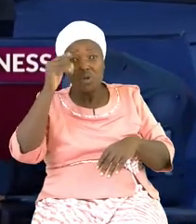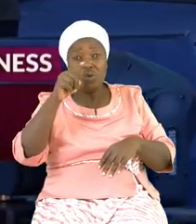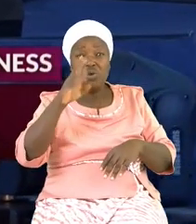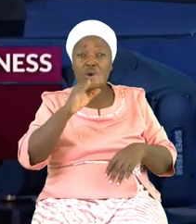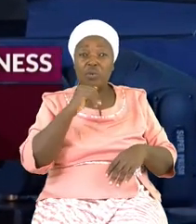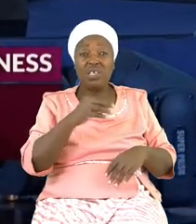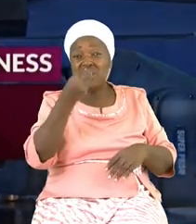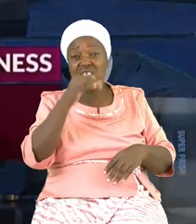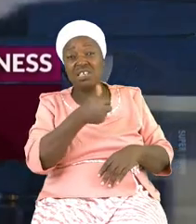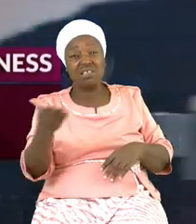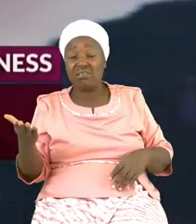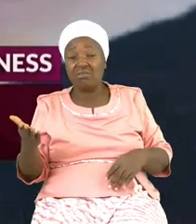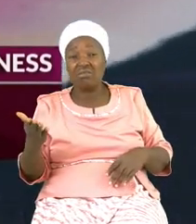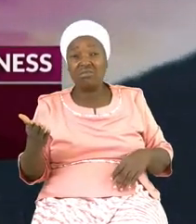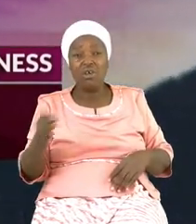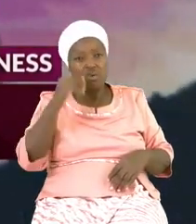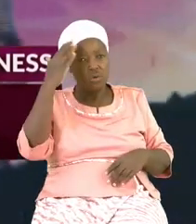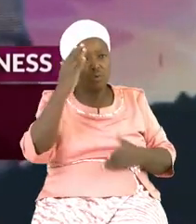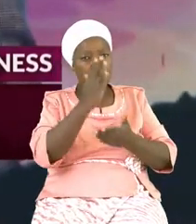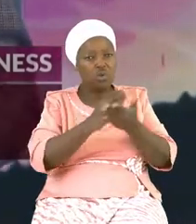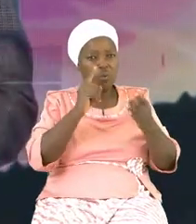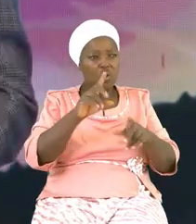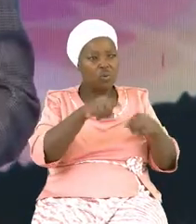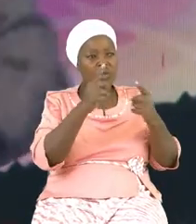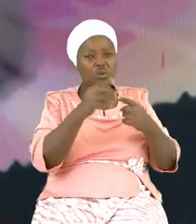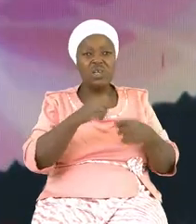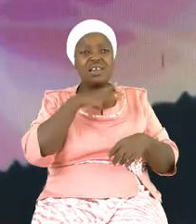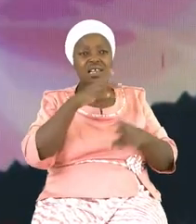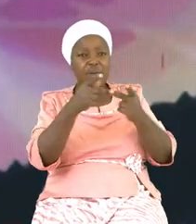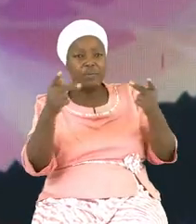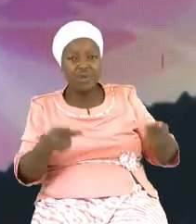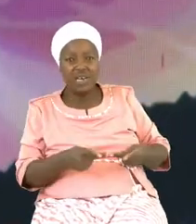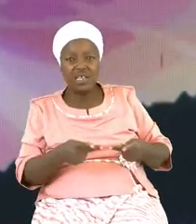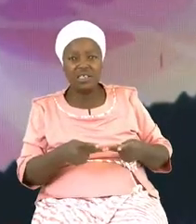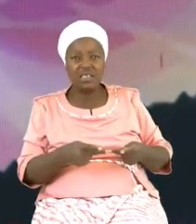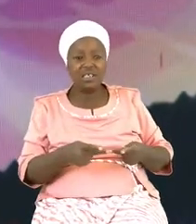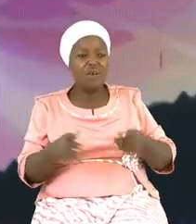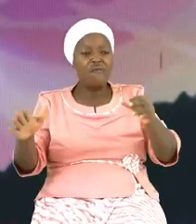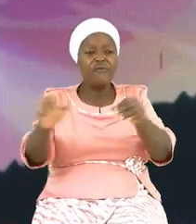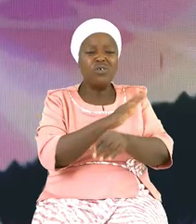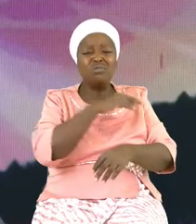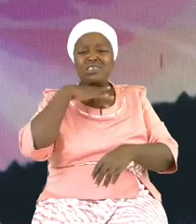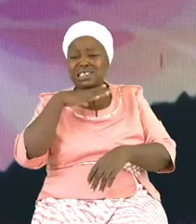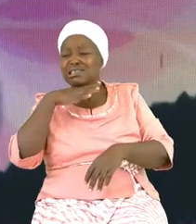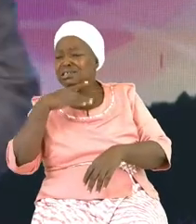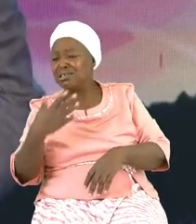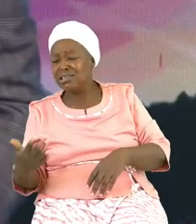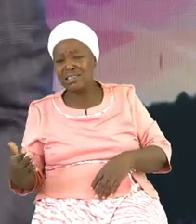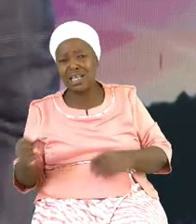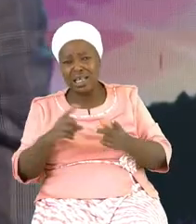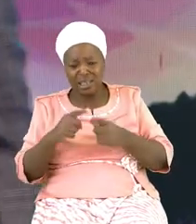know, somebody went to the dung hill, full of germs and all that, and then he